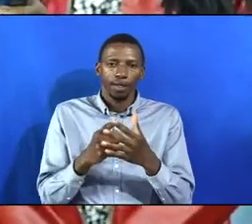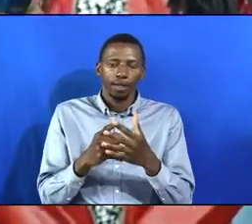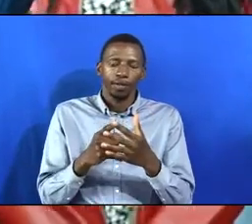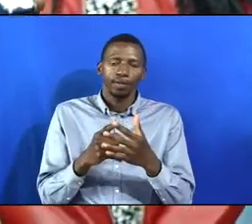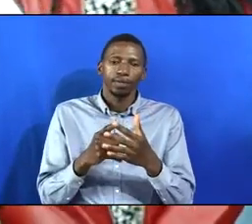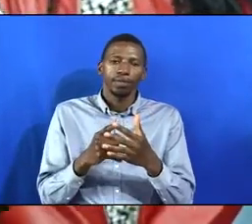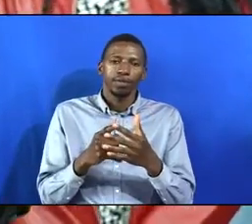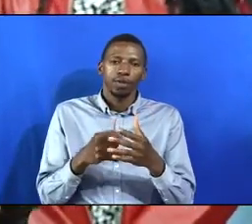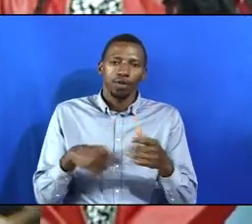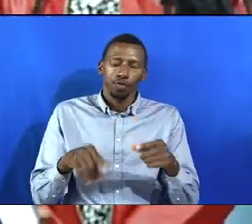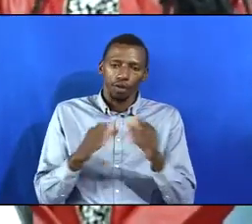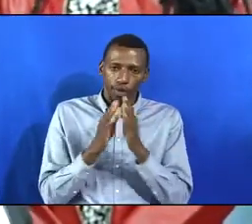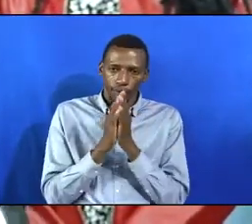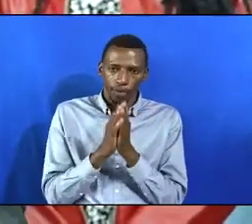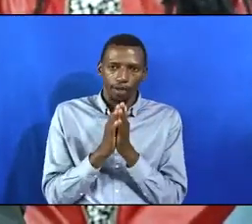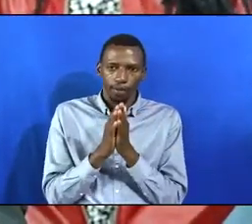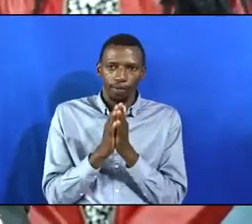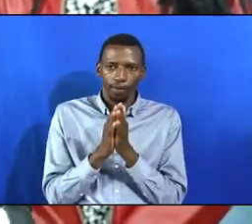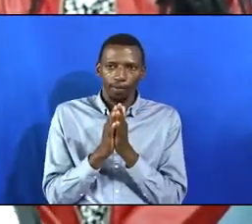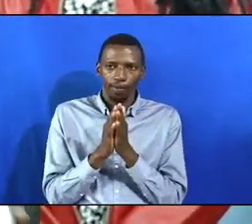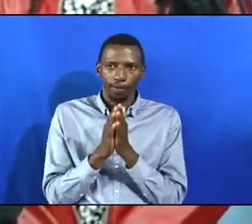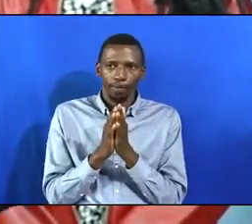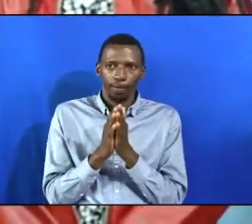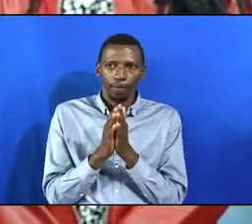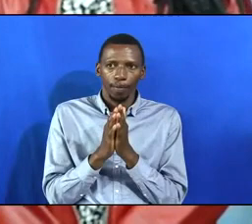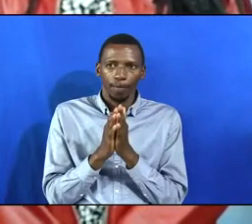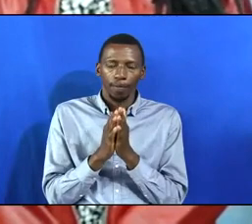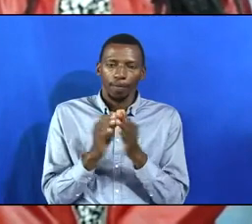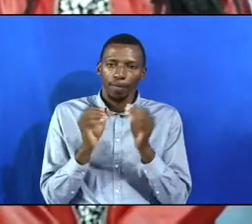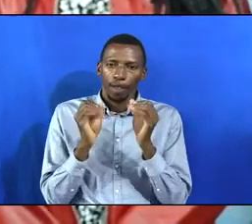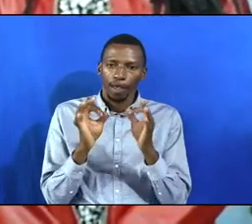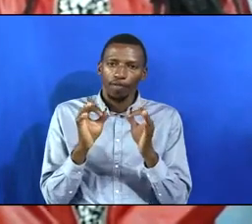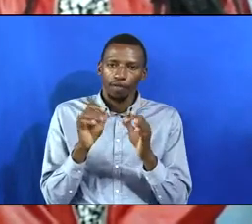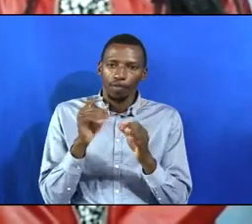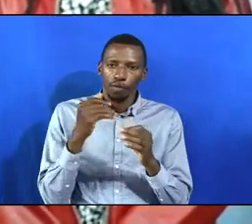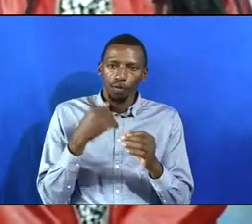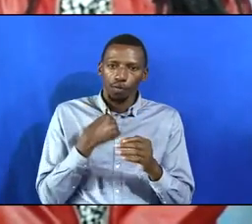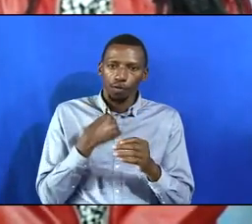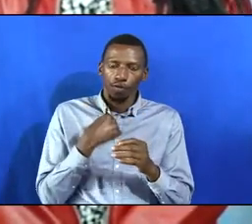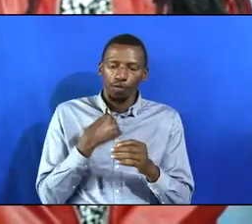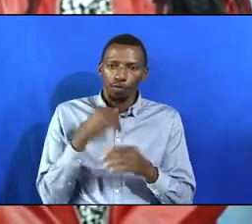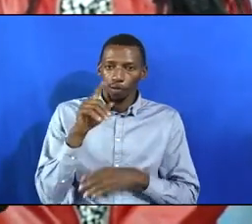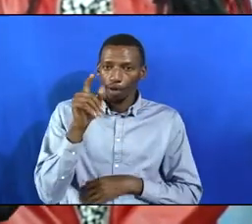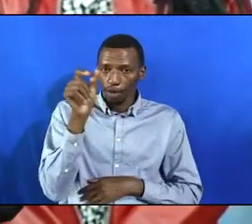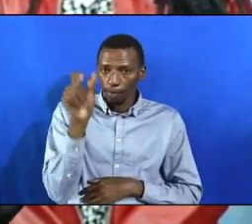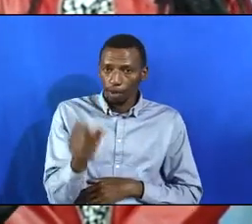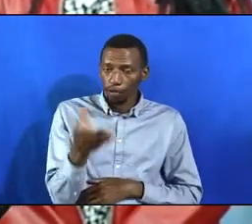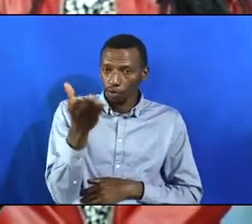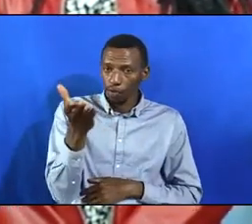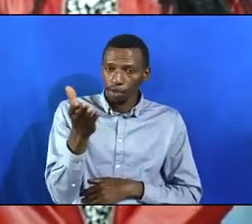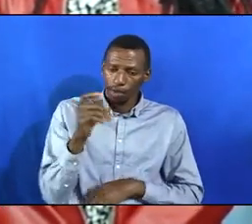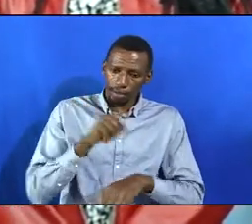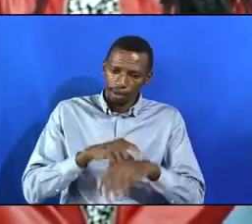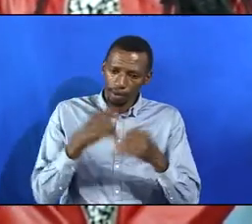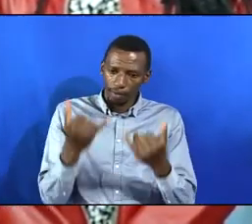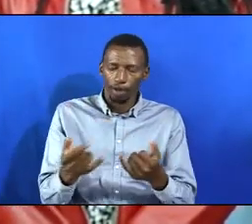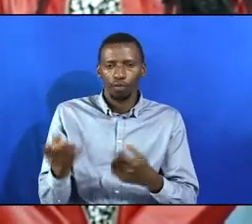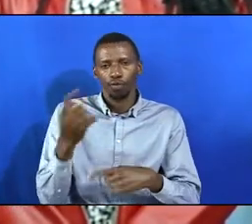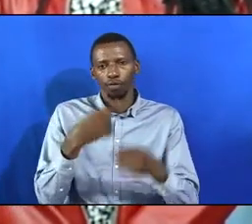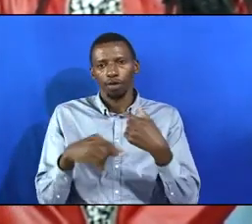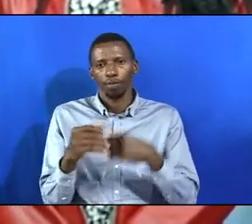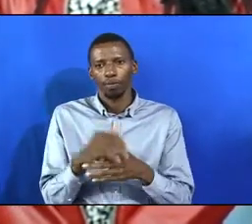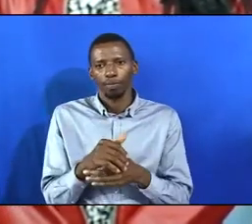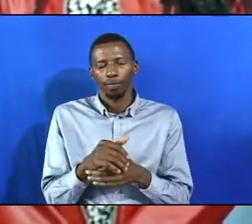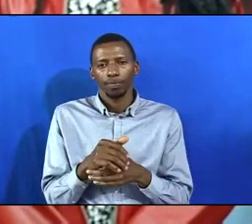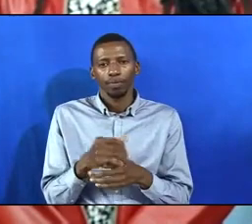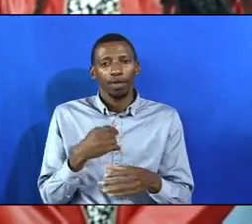praying. And if there is that person remaining, this is the time to come. You know, I always say this, I would rather